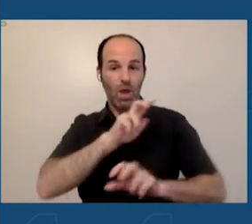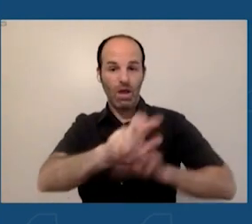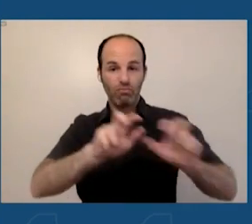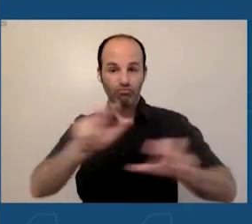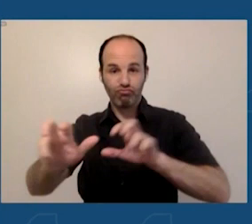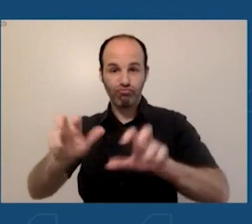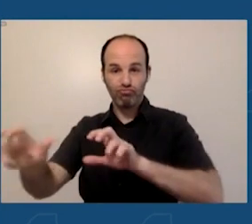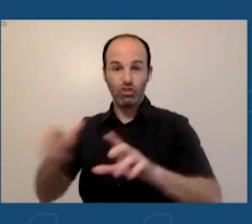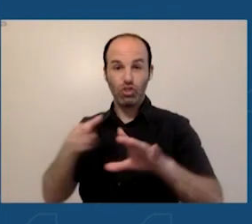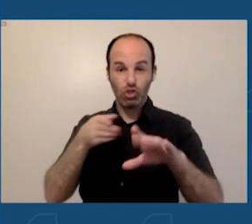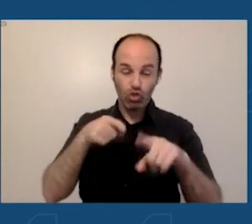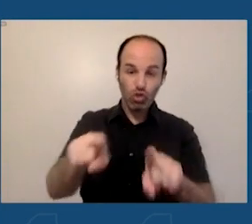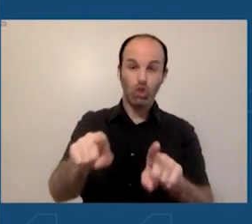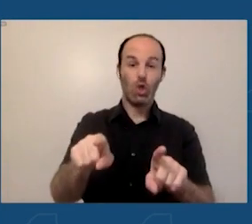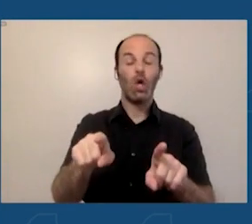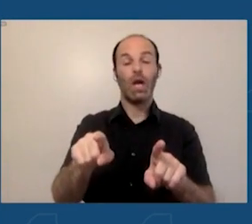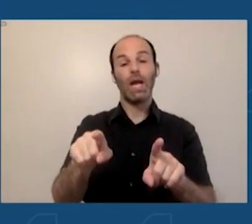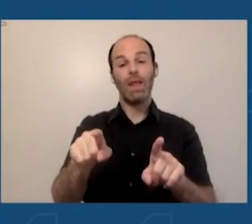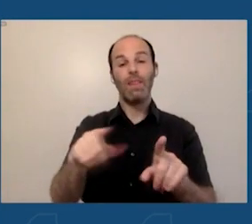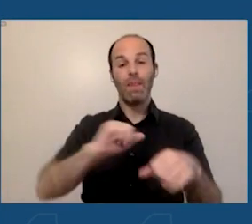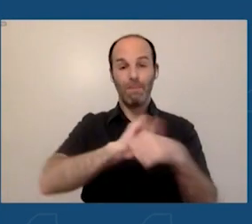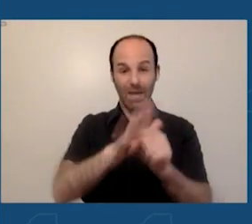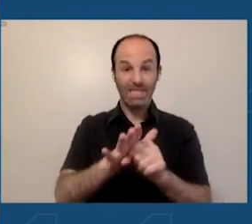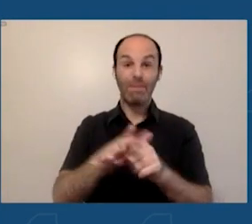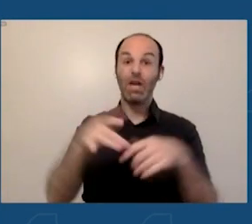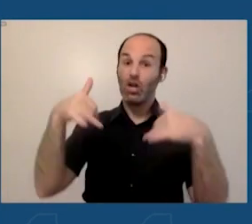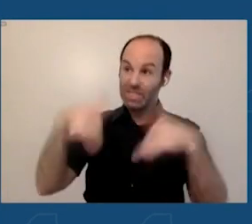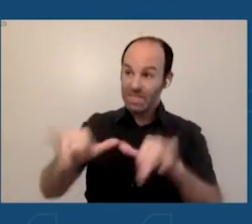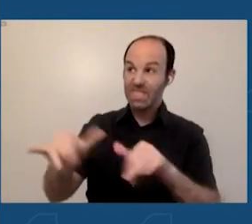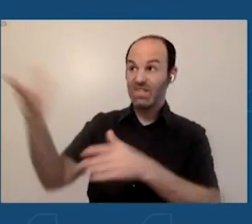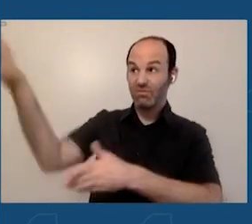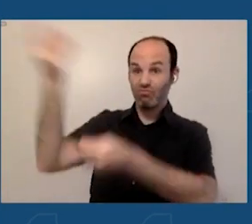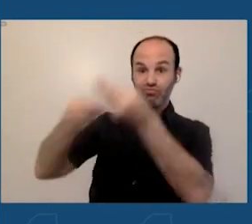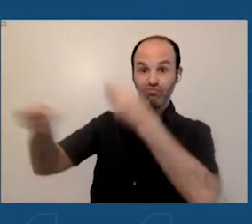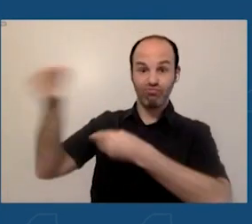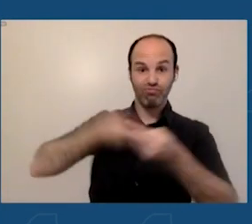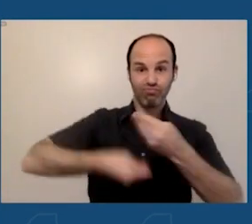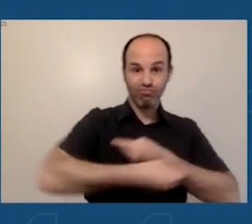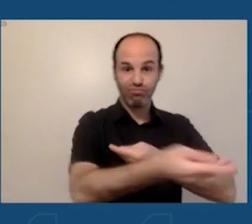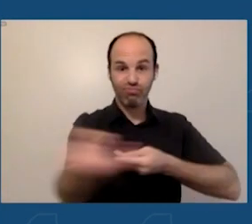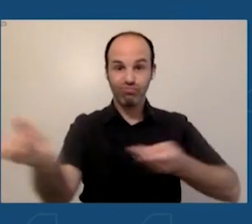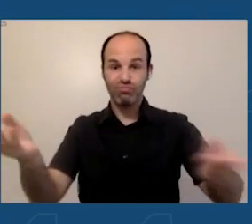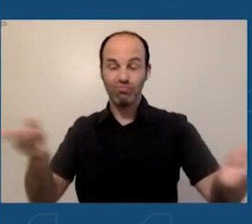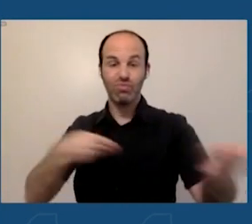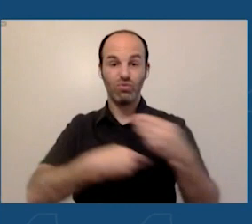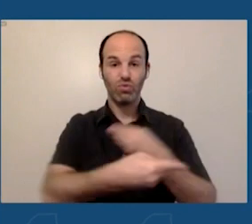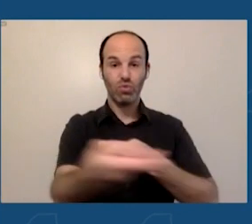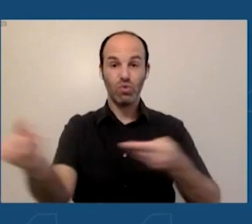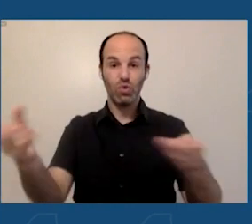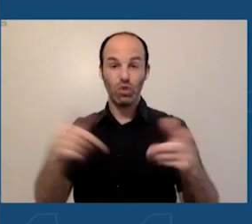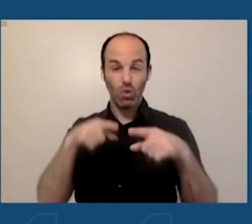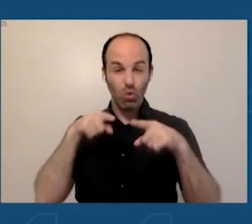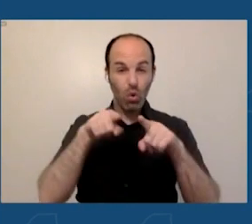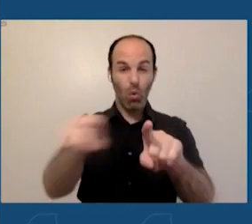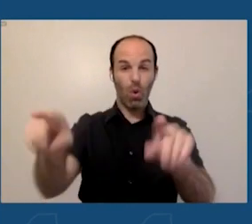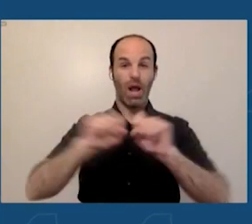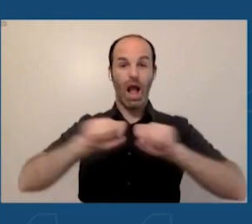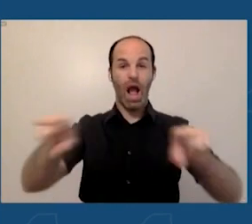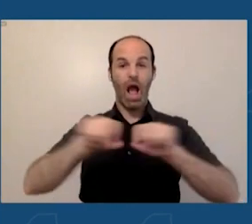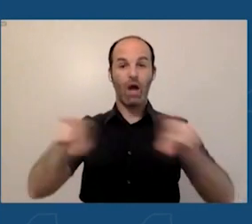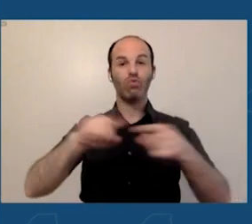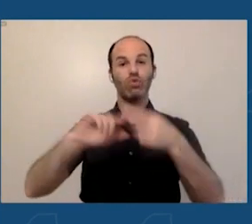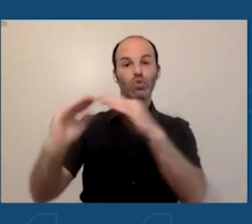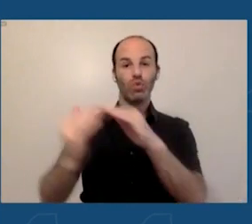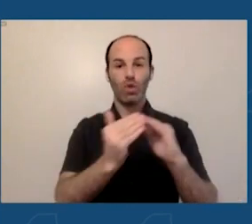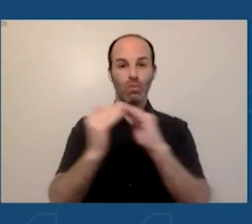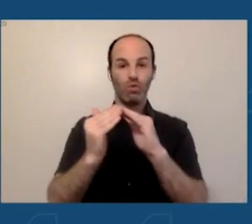are still rolling in to our communities. And so we must make the best out of them. And the